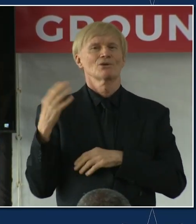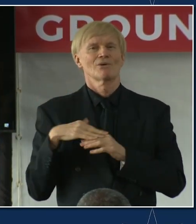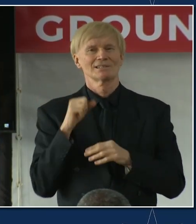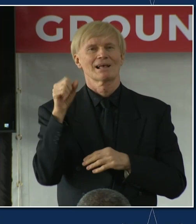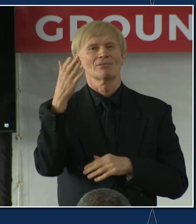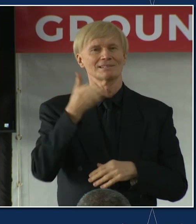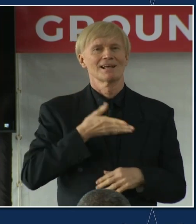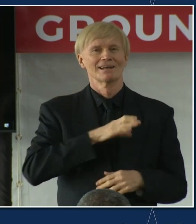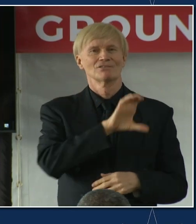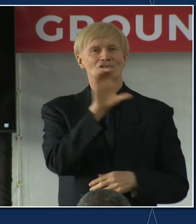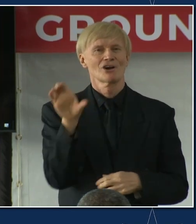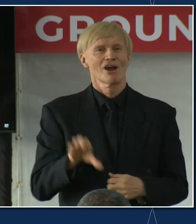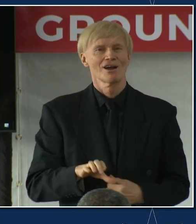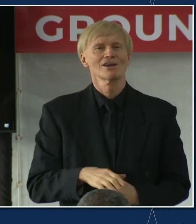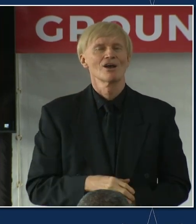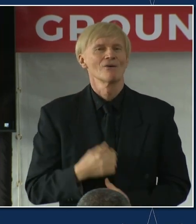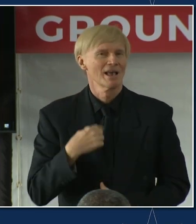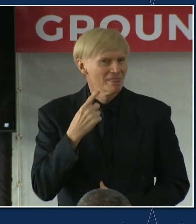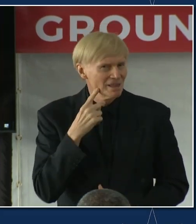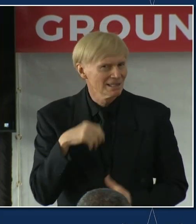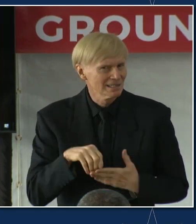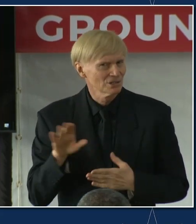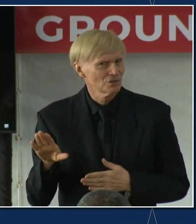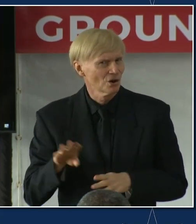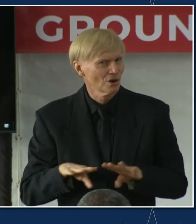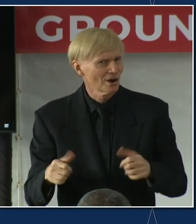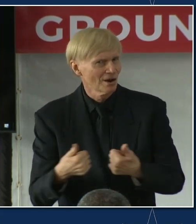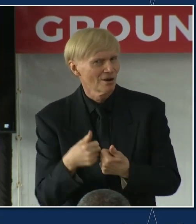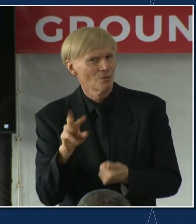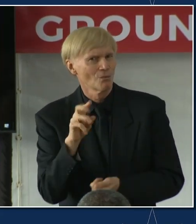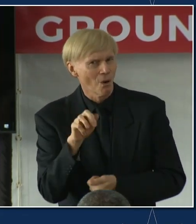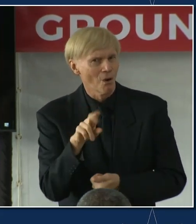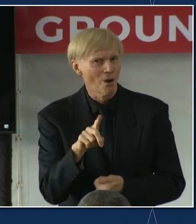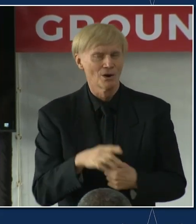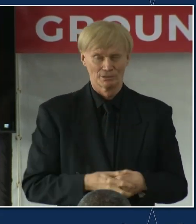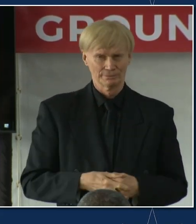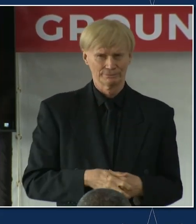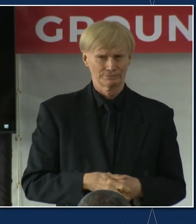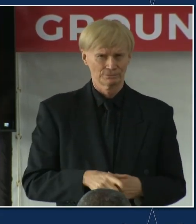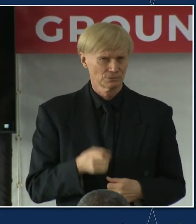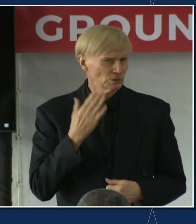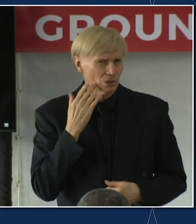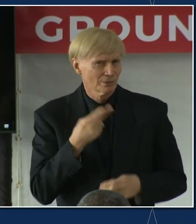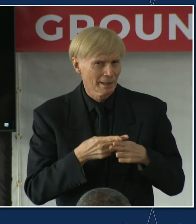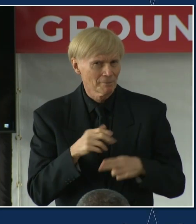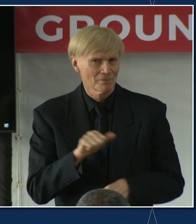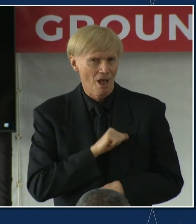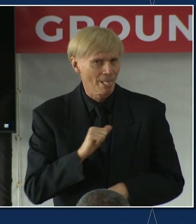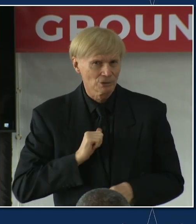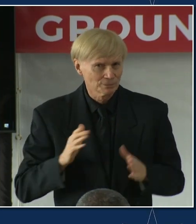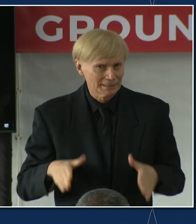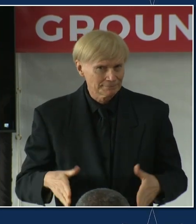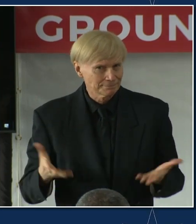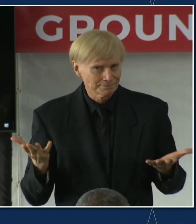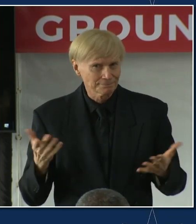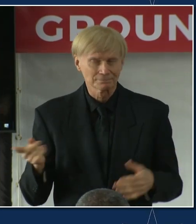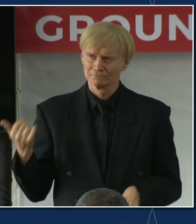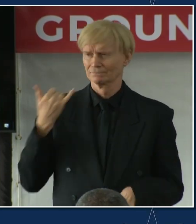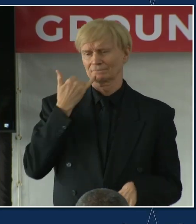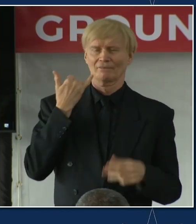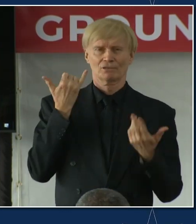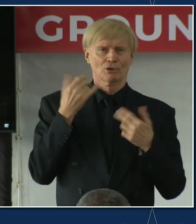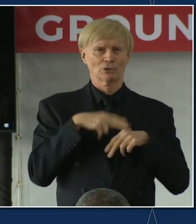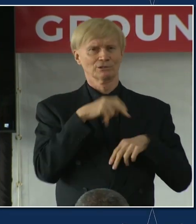of Chicago. I think it's in your ward. Do you happen to know who the alderman is? She said, of course